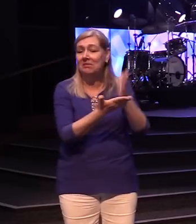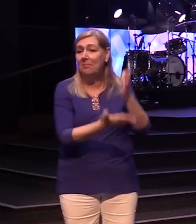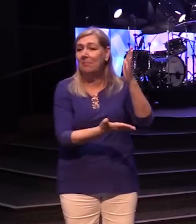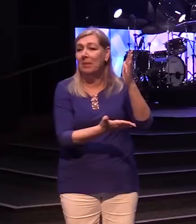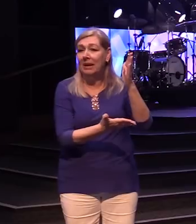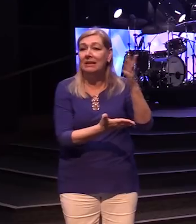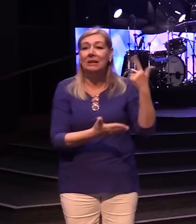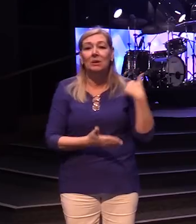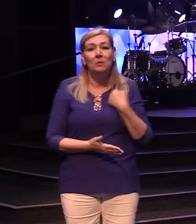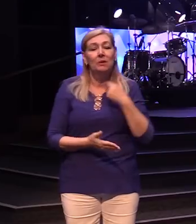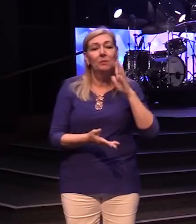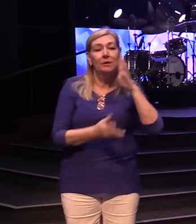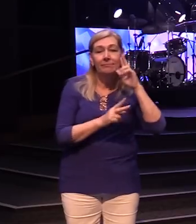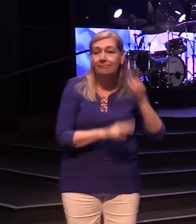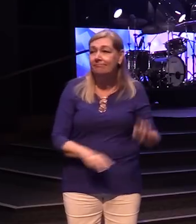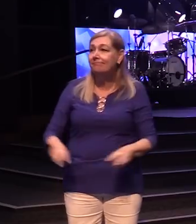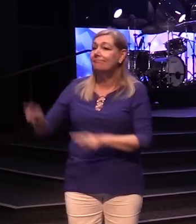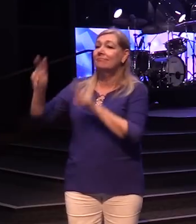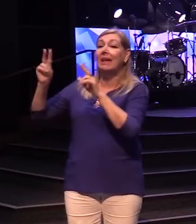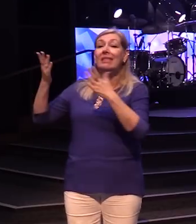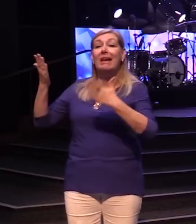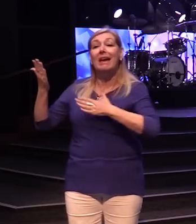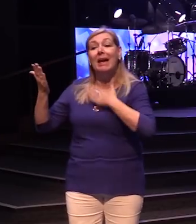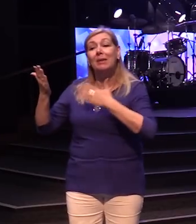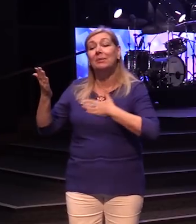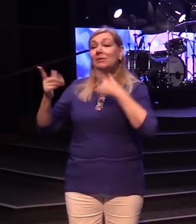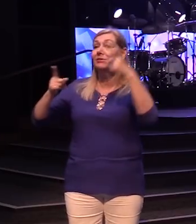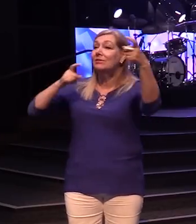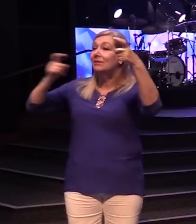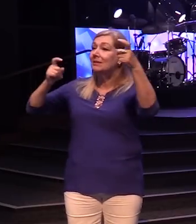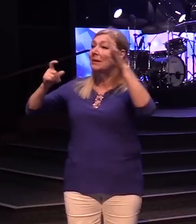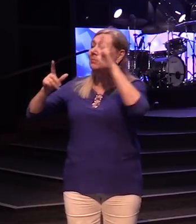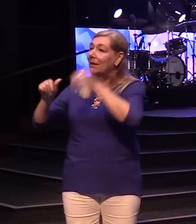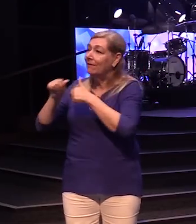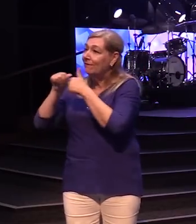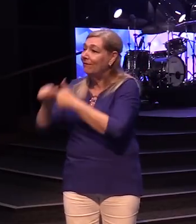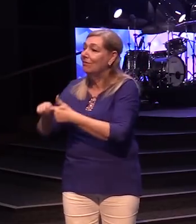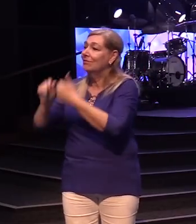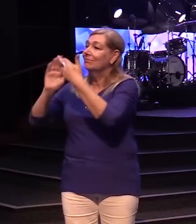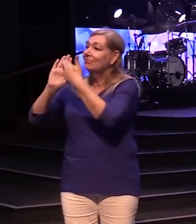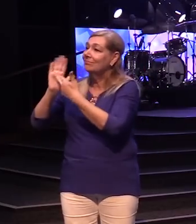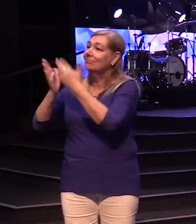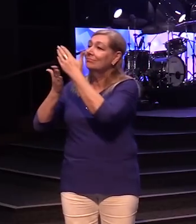would know the happiness of a people that are ruled by righteousness.